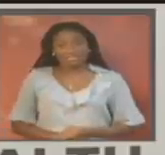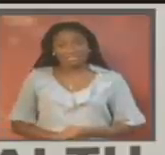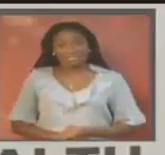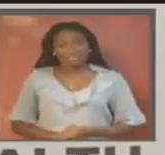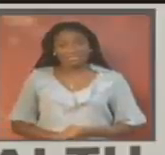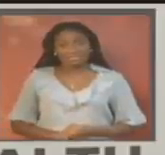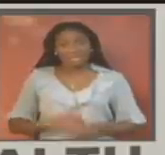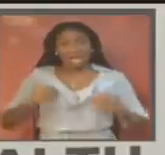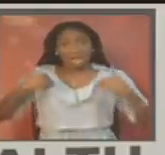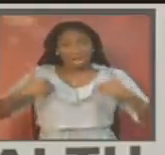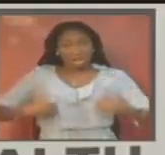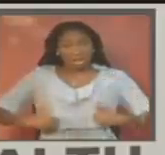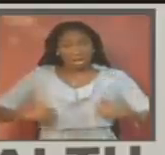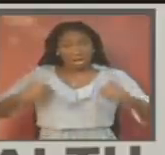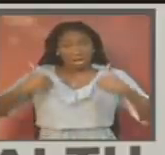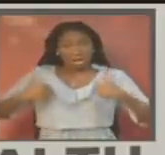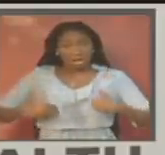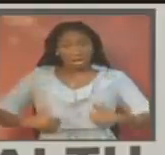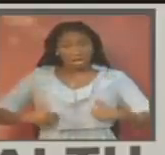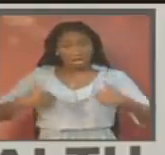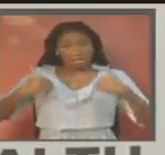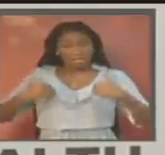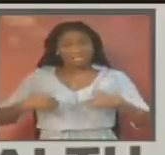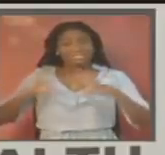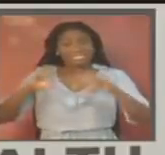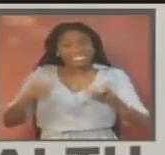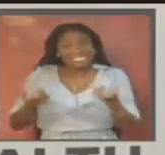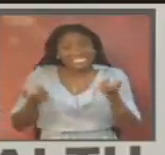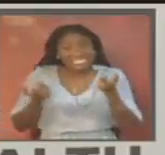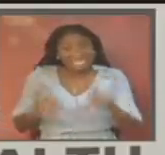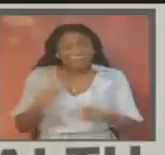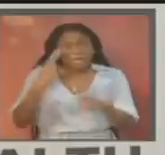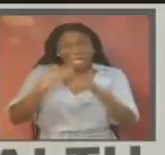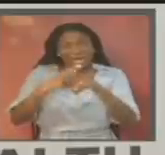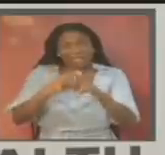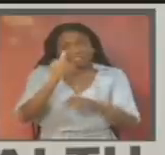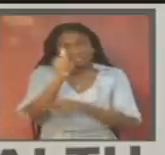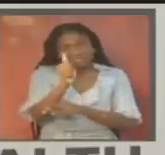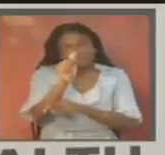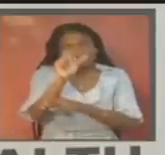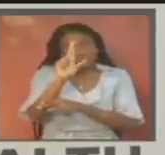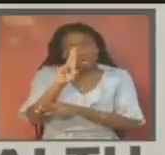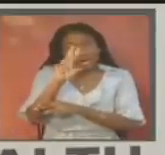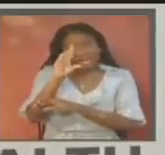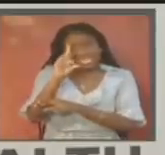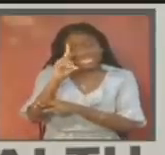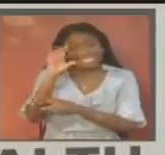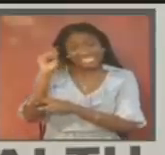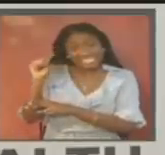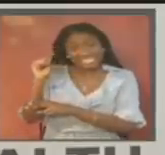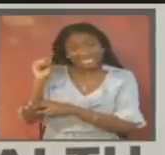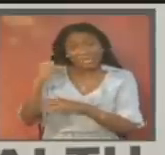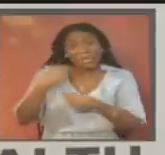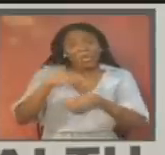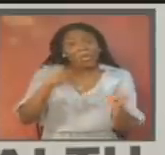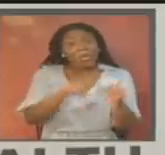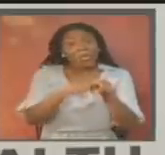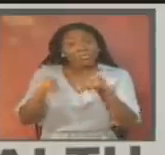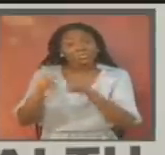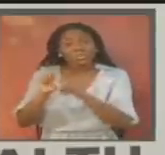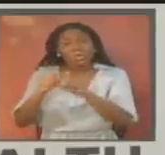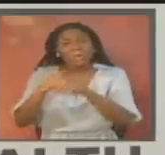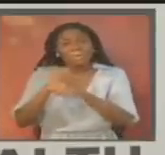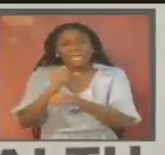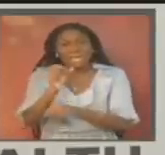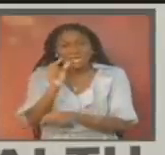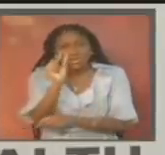lung lining, to cause something called ARDS, but it also affects the clots. It produces small clots, large clots.